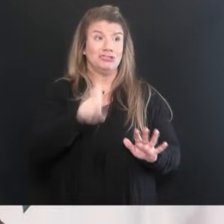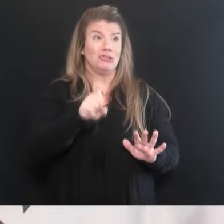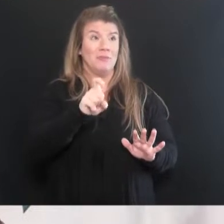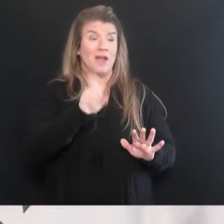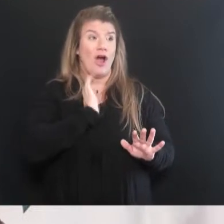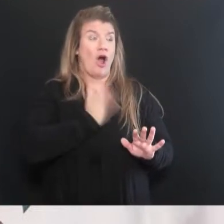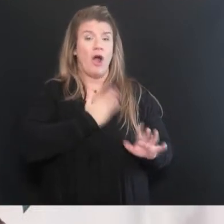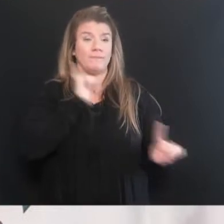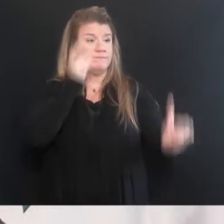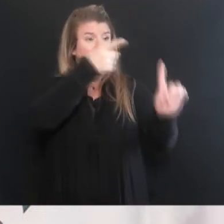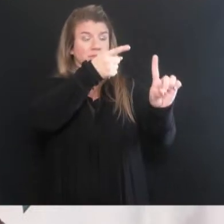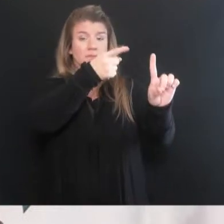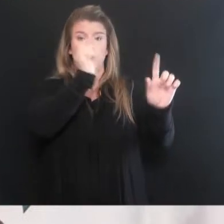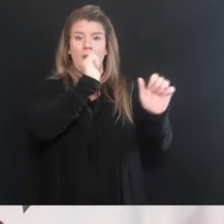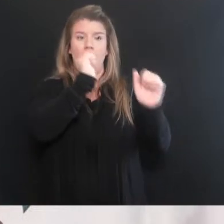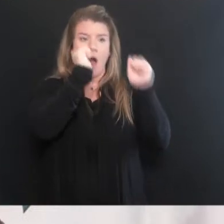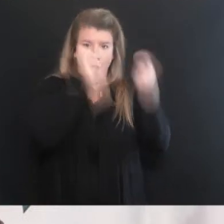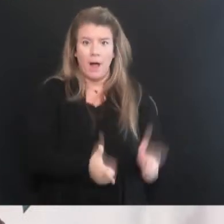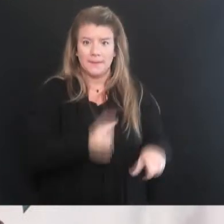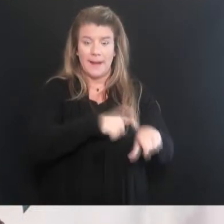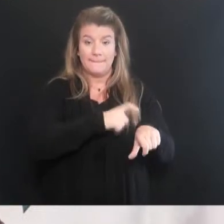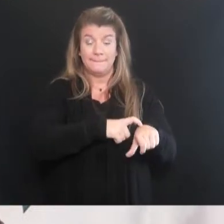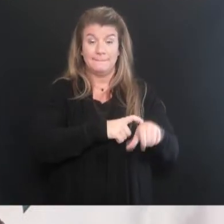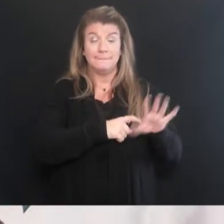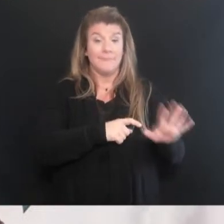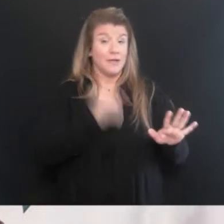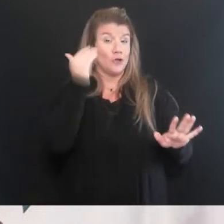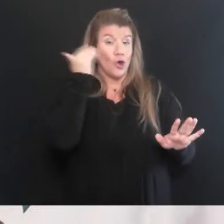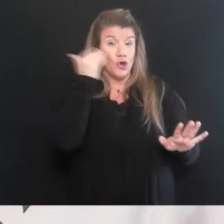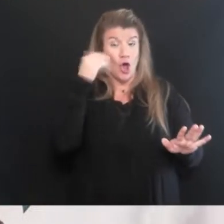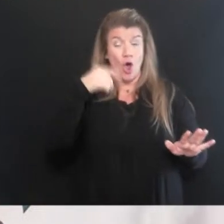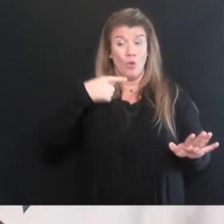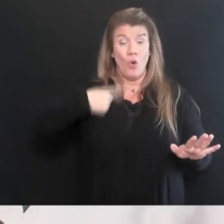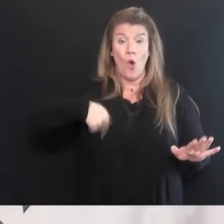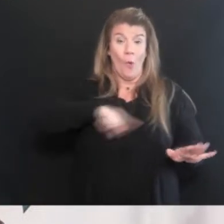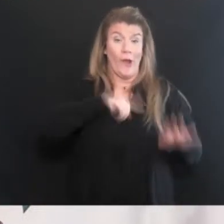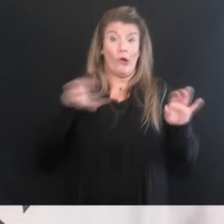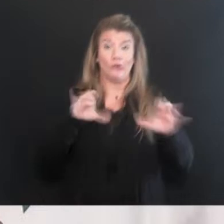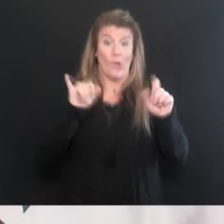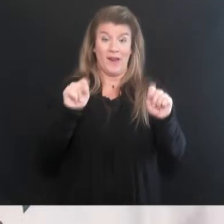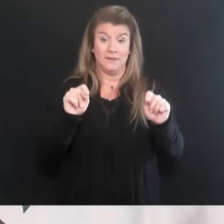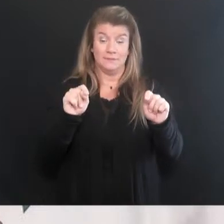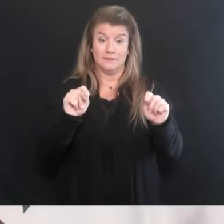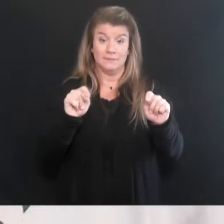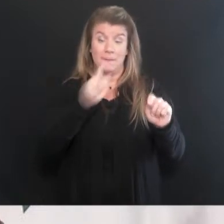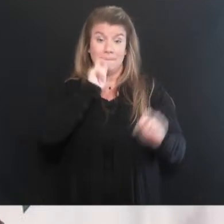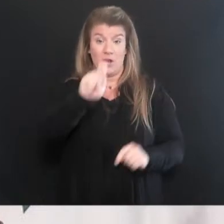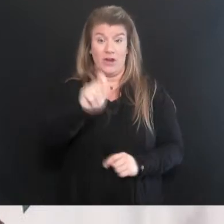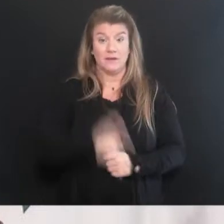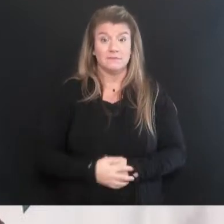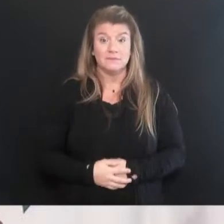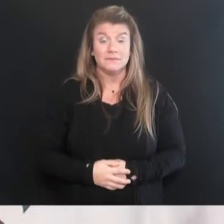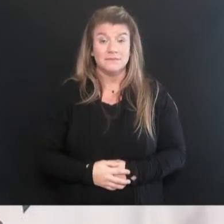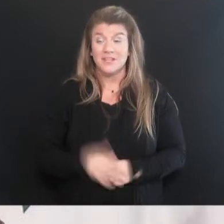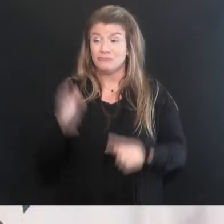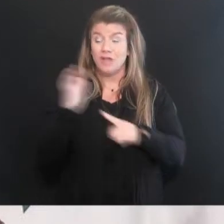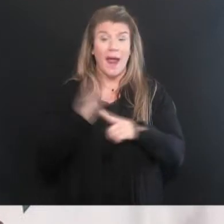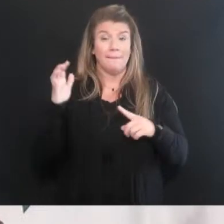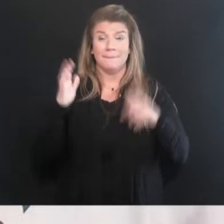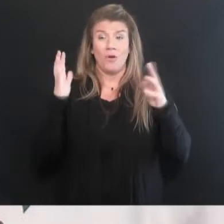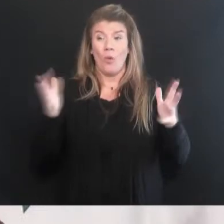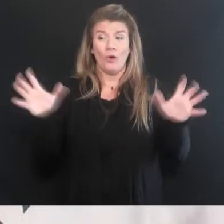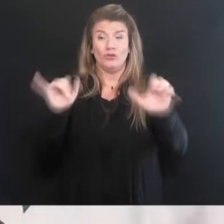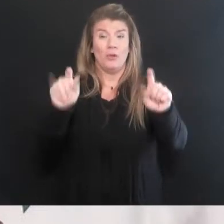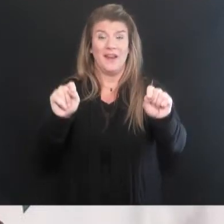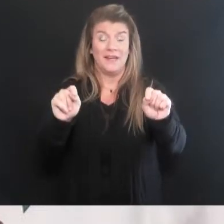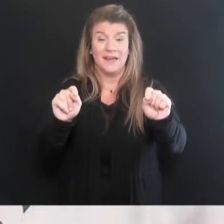ways. This state is killing it. That's all there is to it. We are doing absolutely fantastic, and they didn't get this